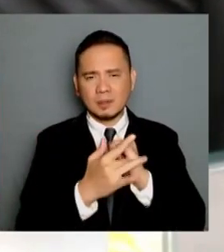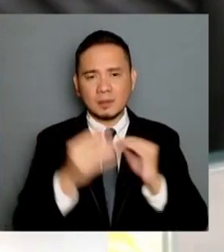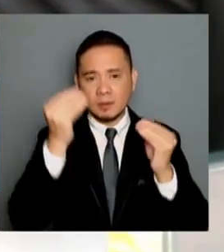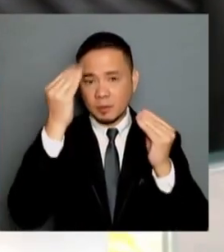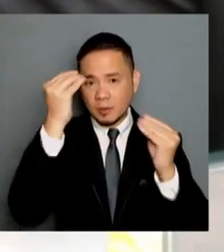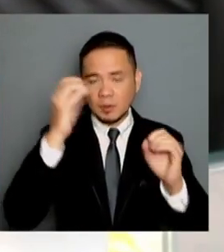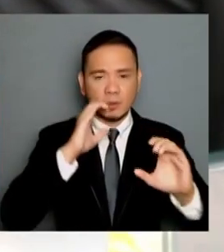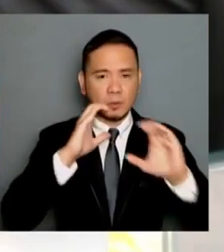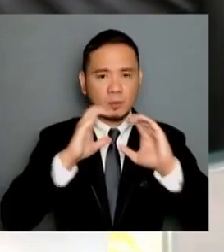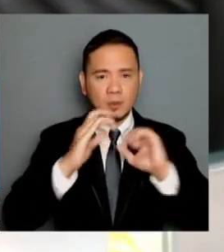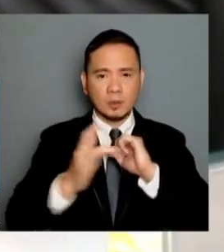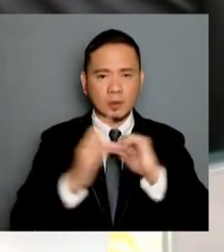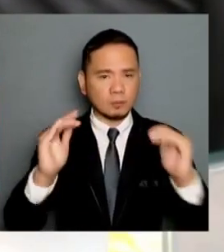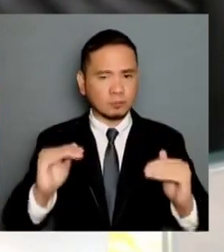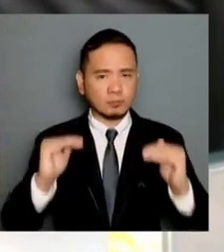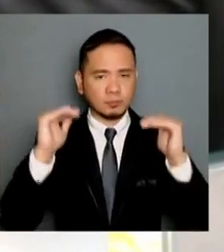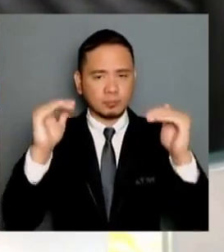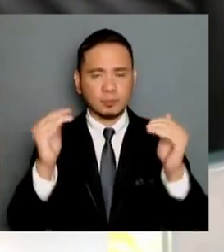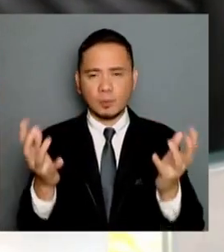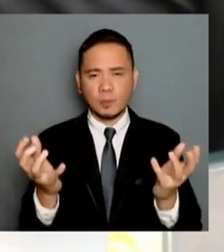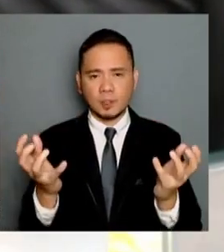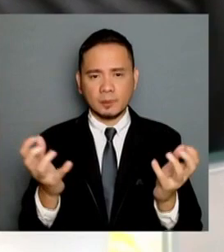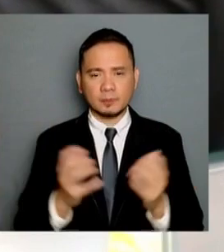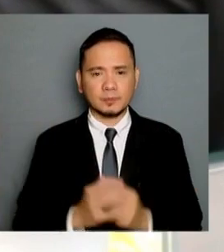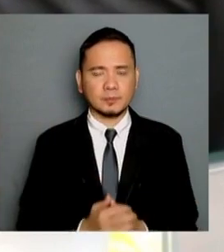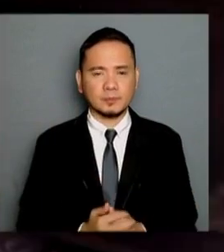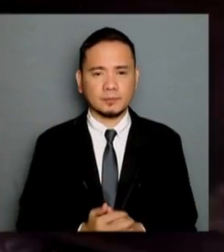communications technology.